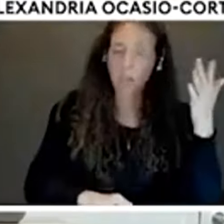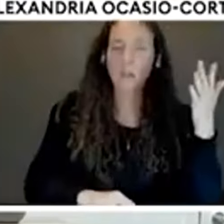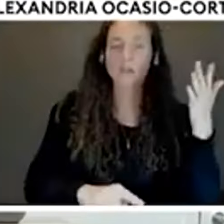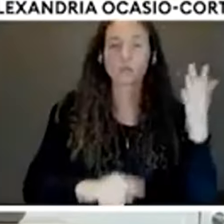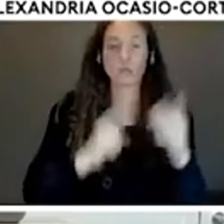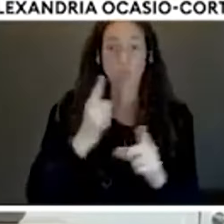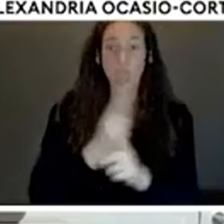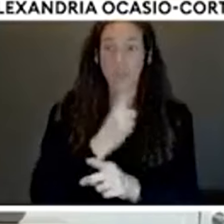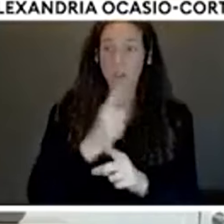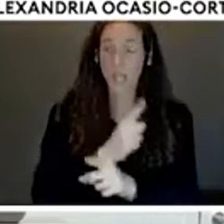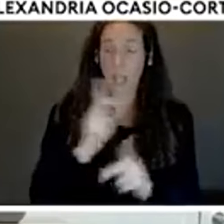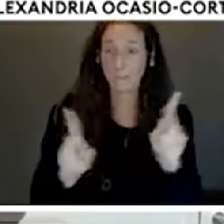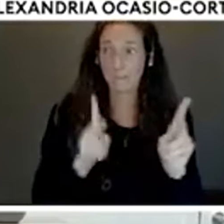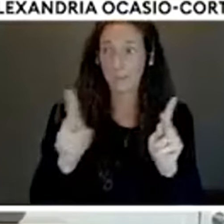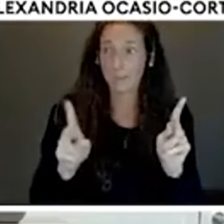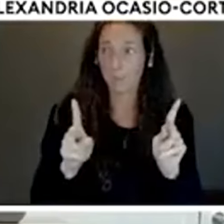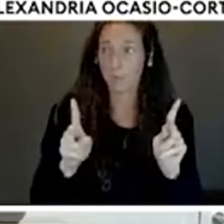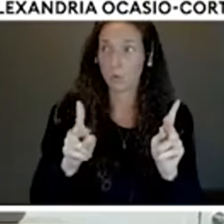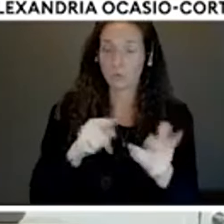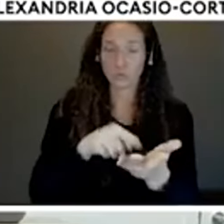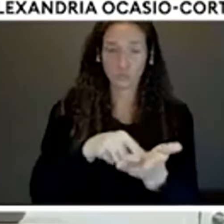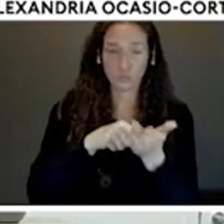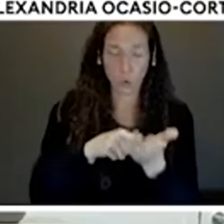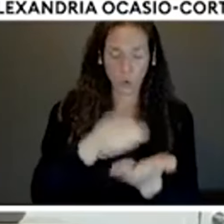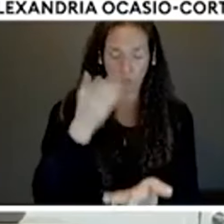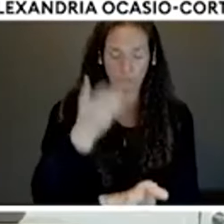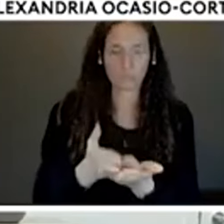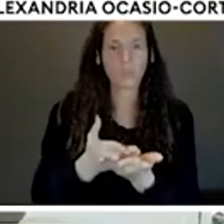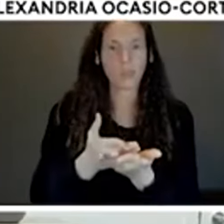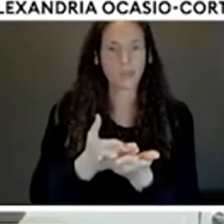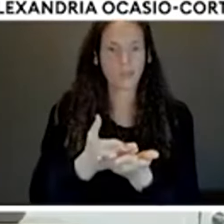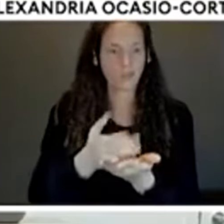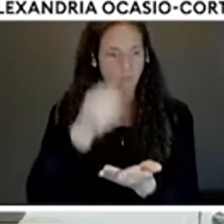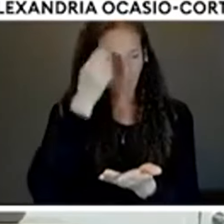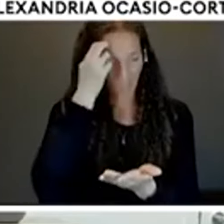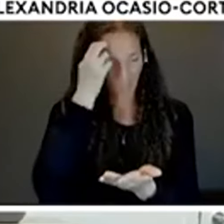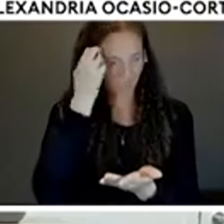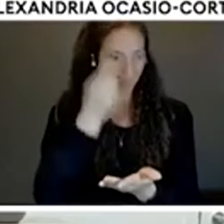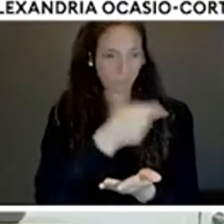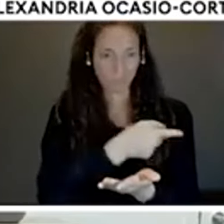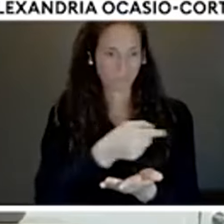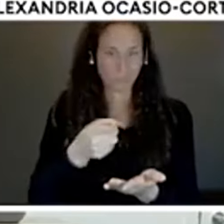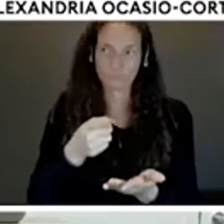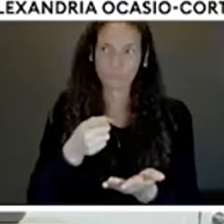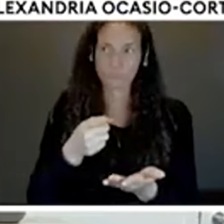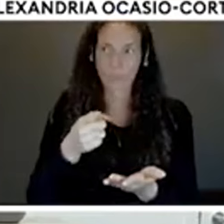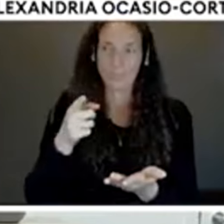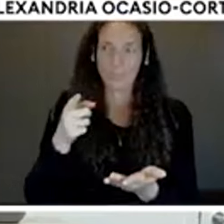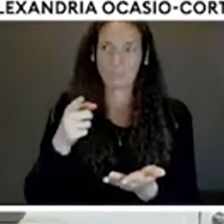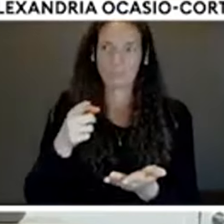operation is meriting the severity of the cuts that he is proposing.